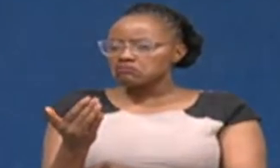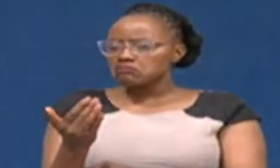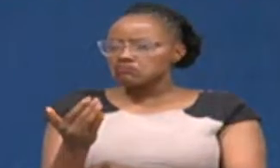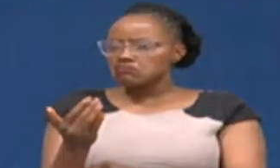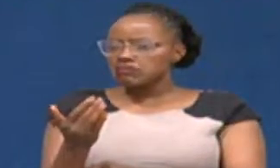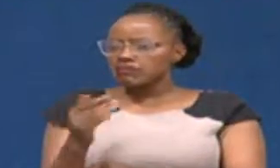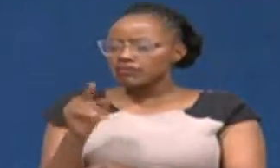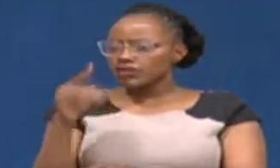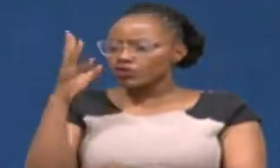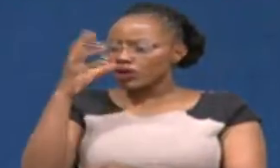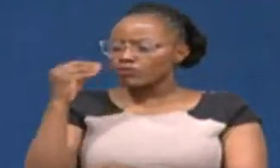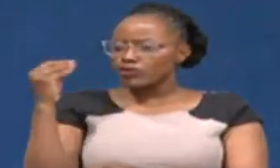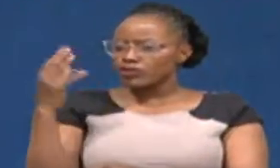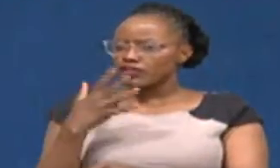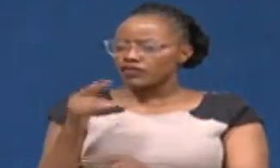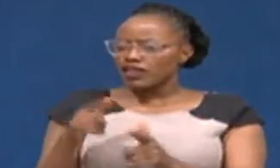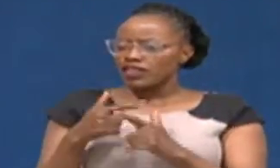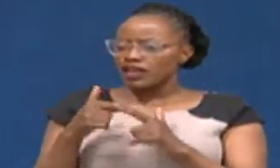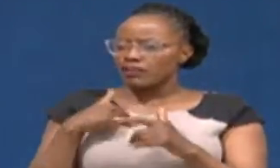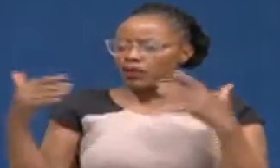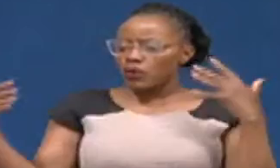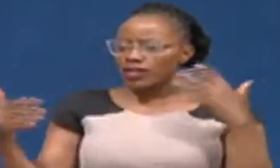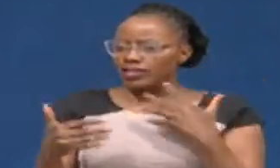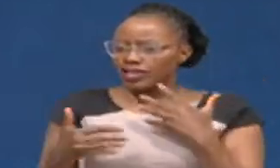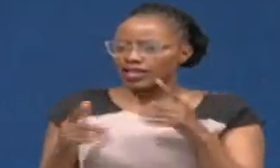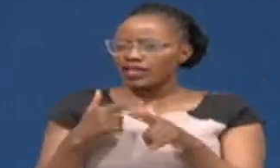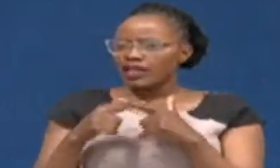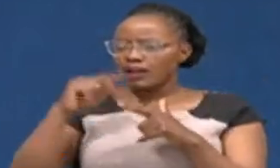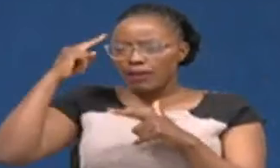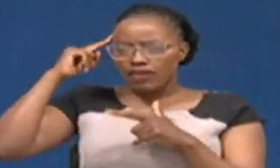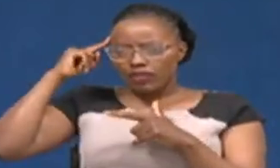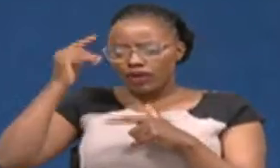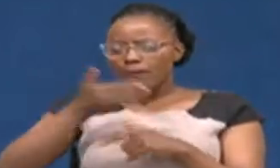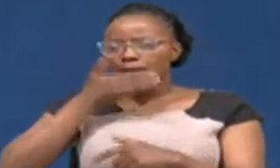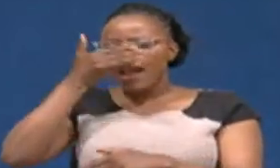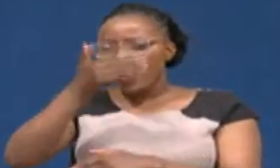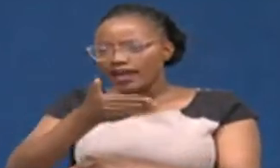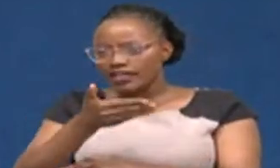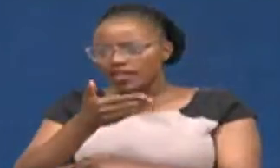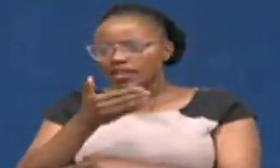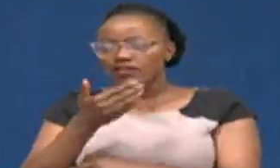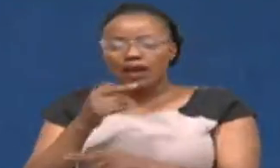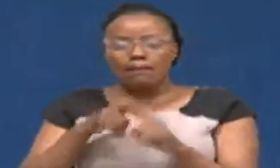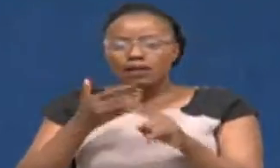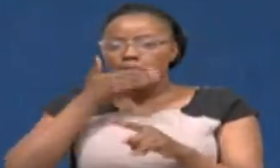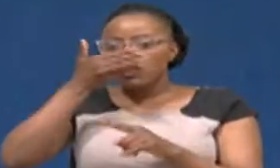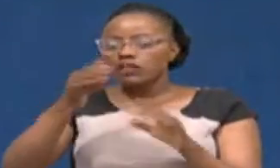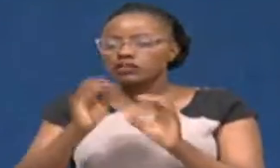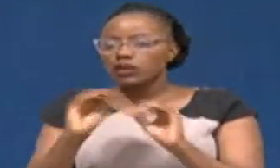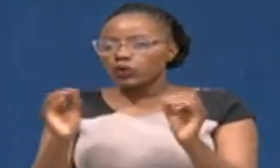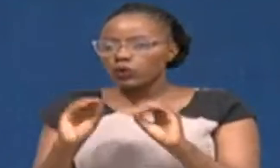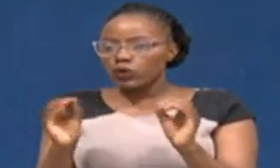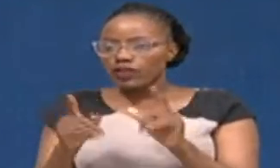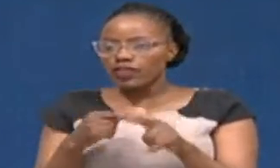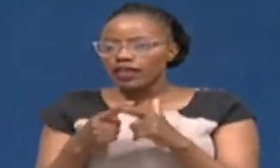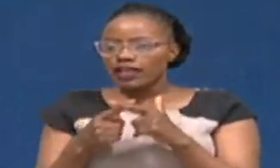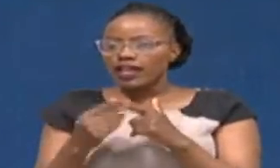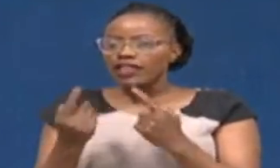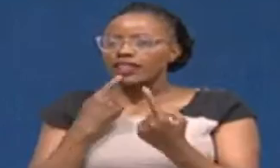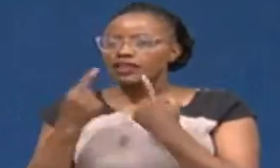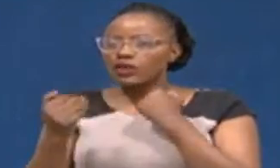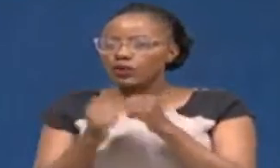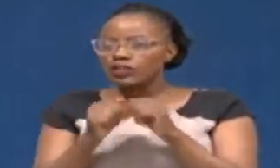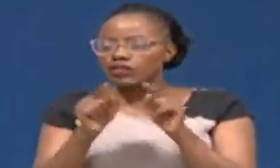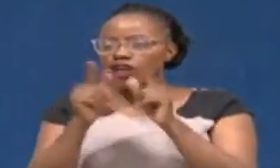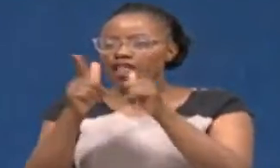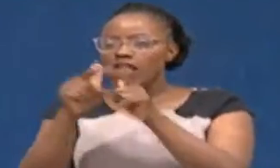about a black beauty, and I was really scared to an extent that I thought I answered back, and I did not. And they spoke to me